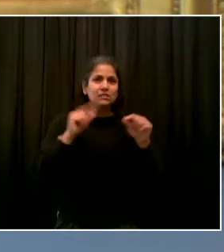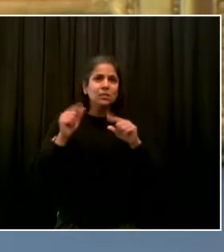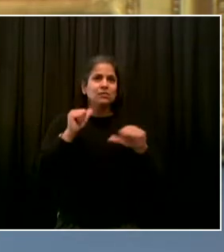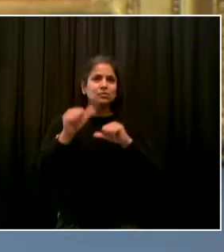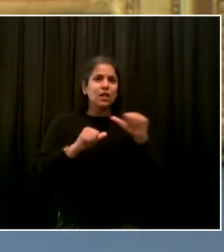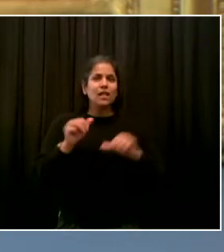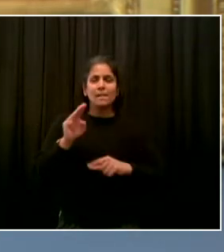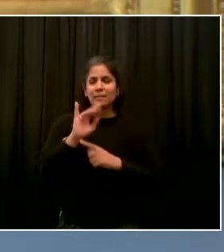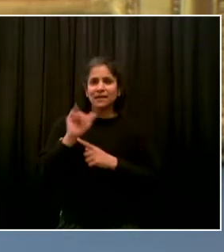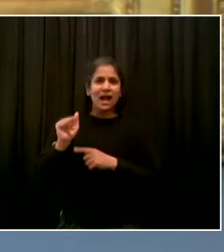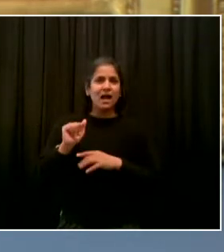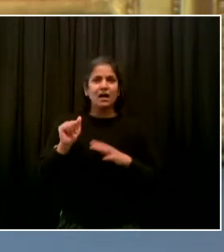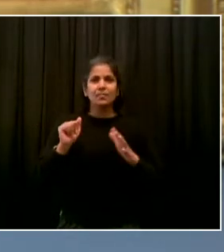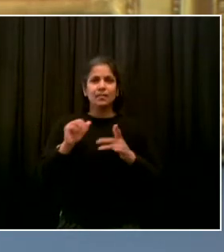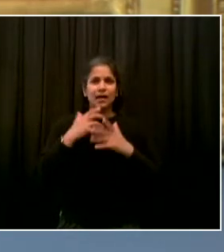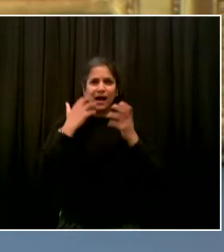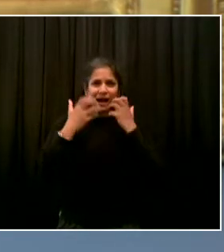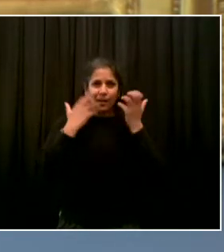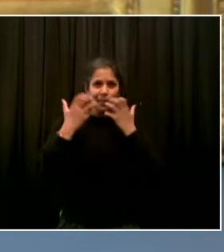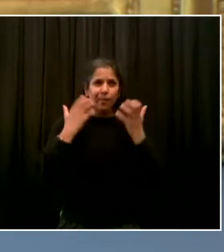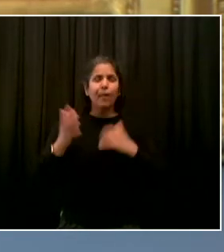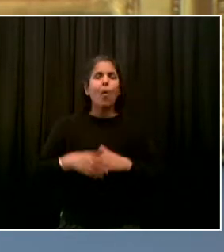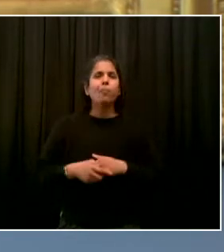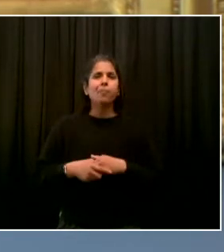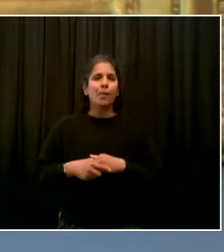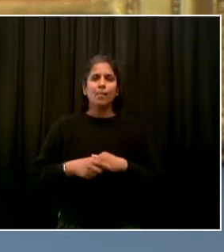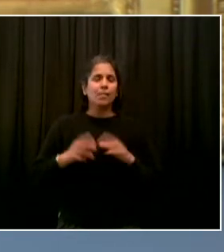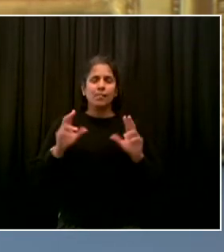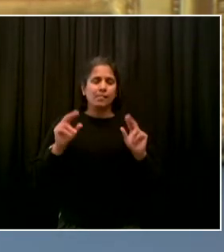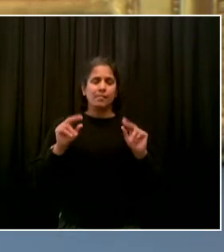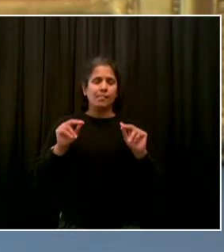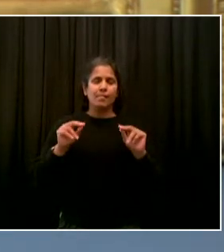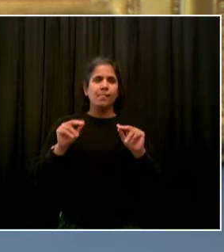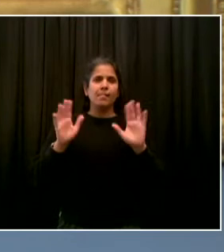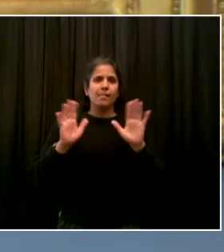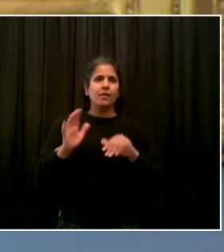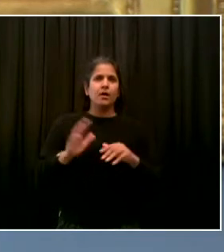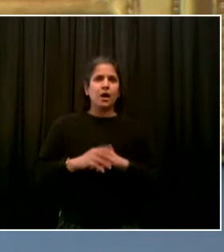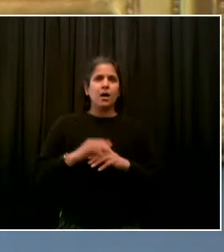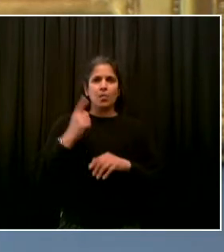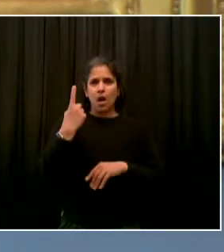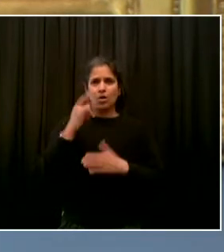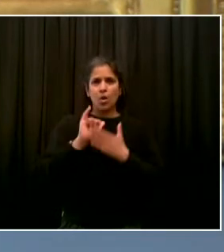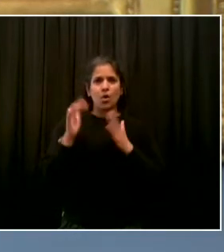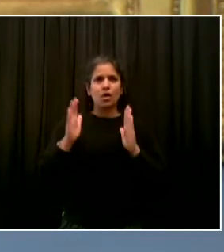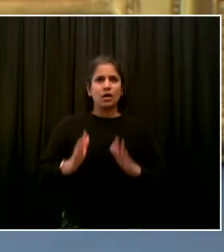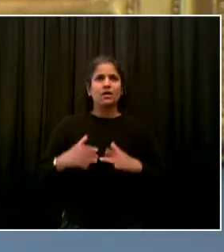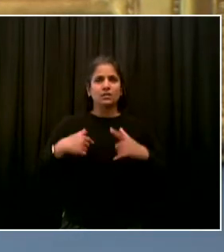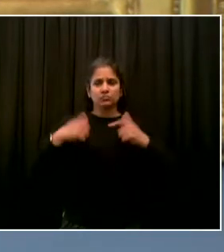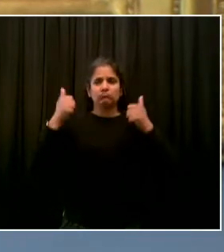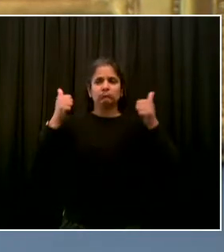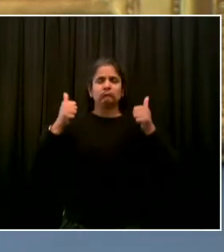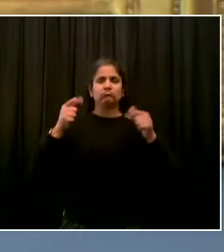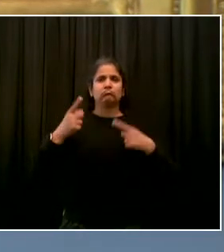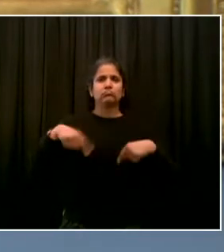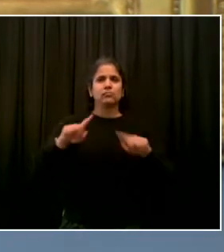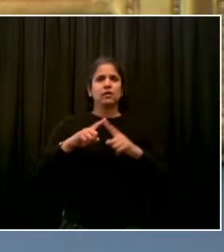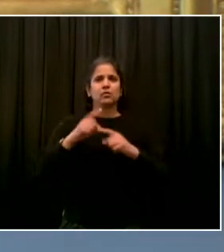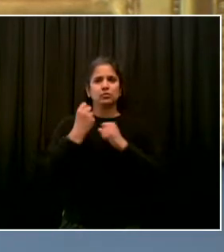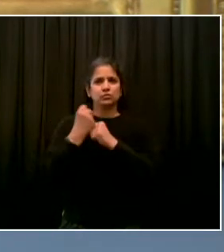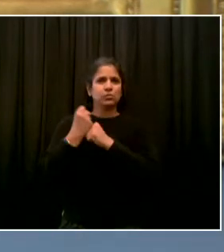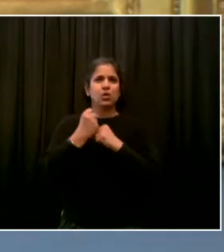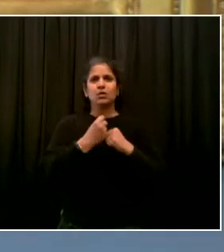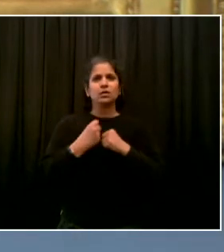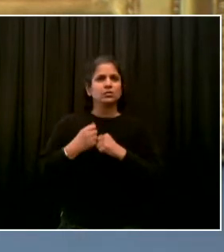the loudest. But everyday New Yorkers are saying, Eric, we're with you. They give me that thumbs up every day. We want you to go after these illegal guns and